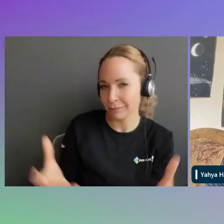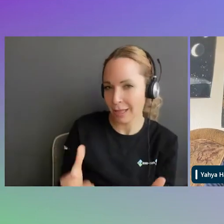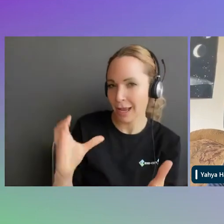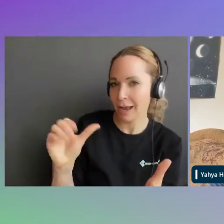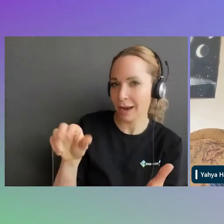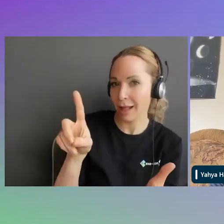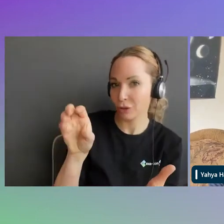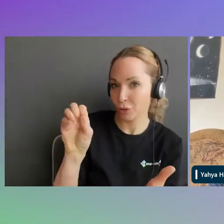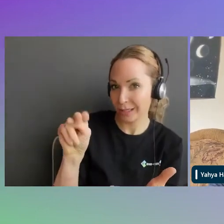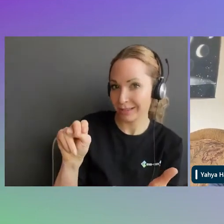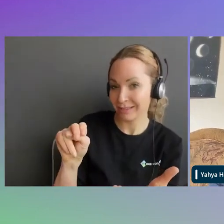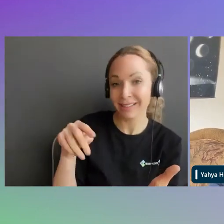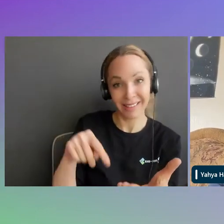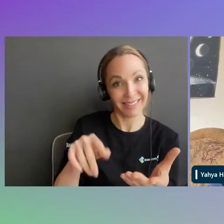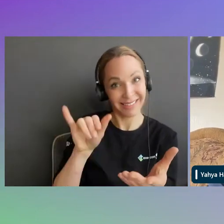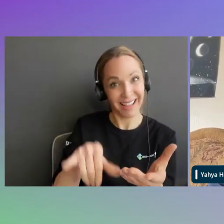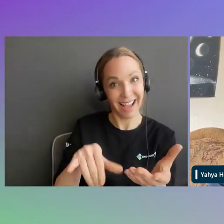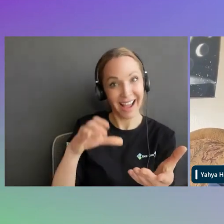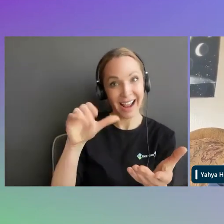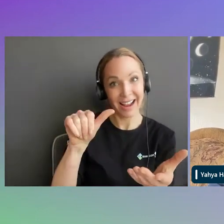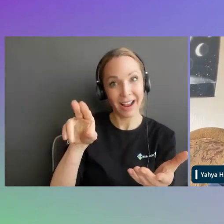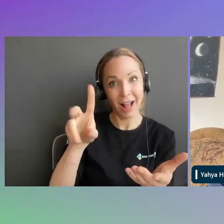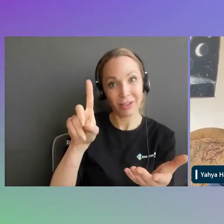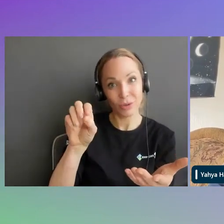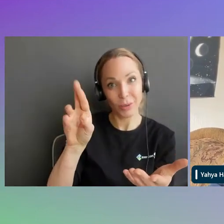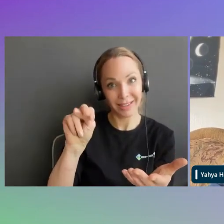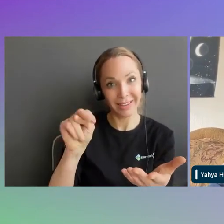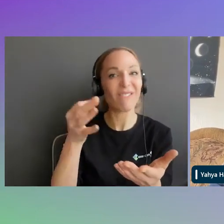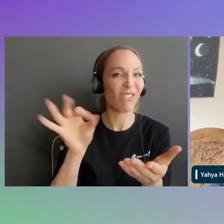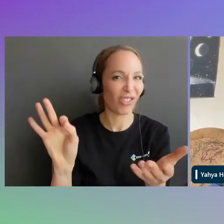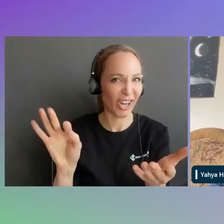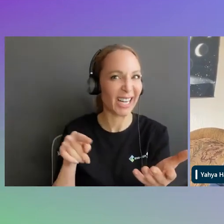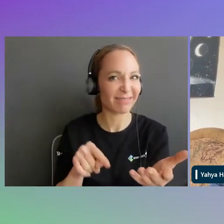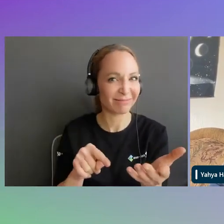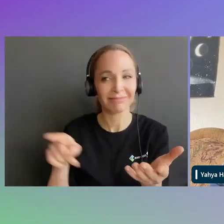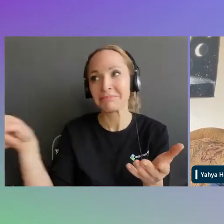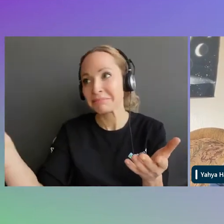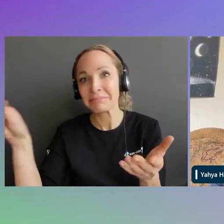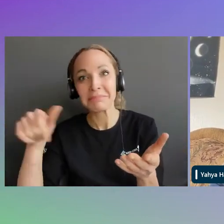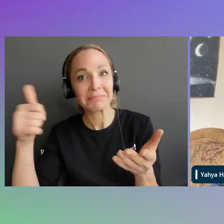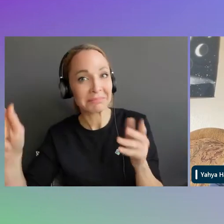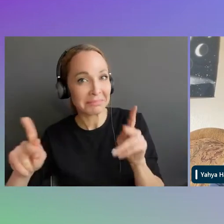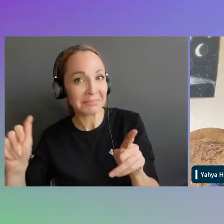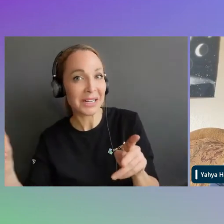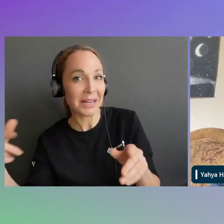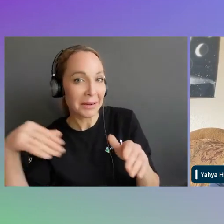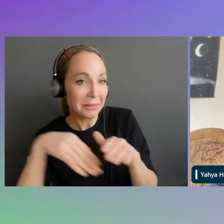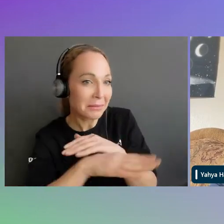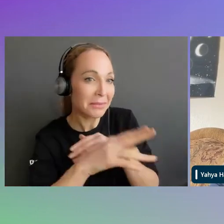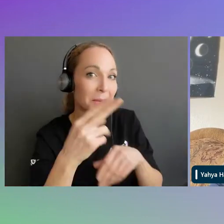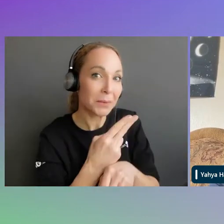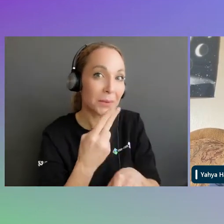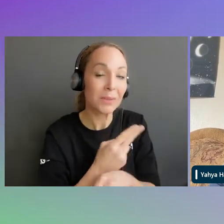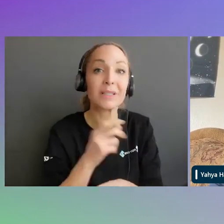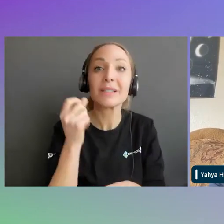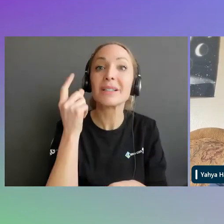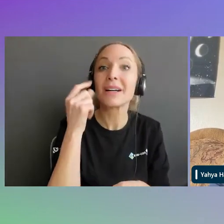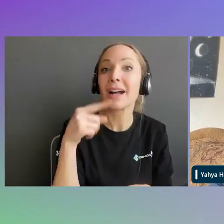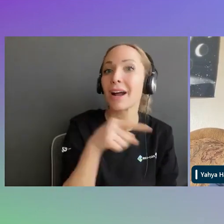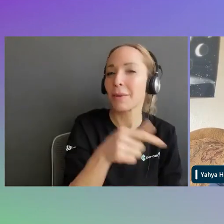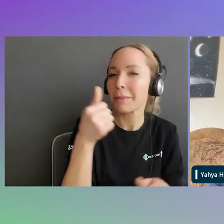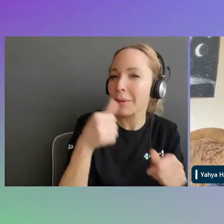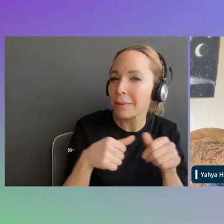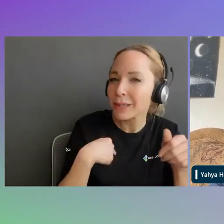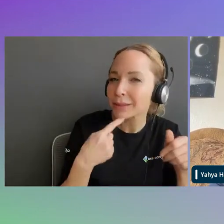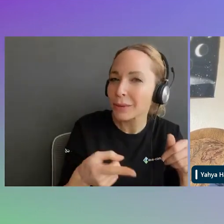want. But like I mentioned with our UX pin designs, those set the guidelines for how Deque developers will implement Cauldron. So that's